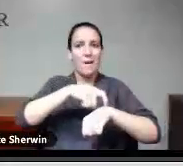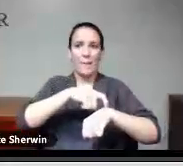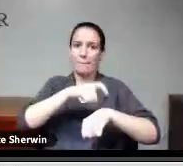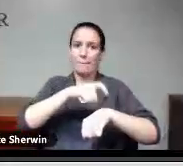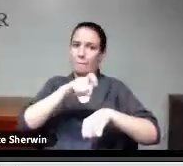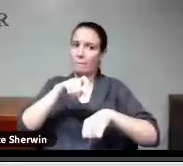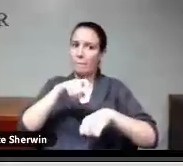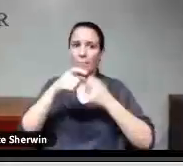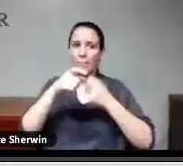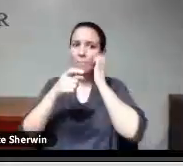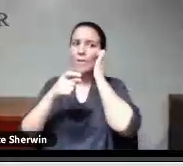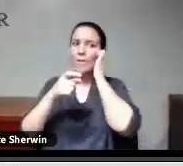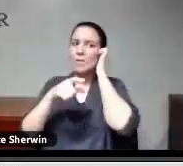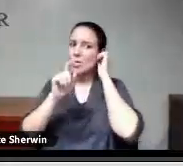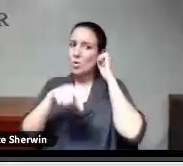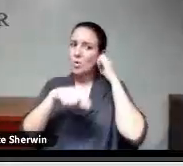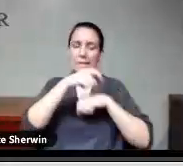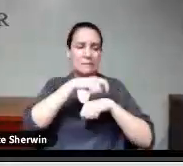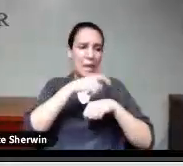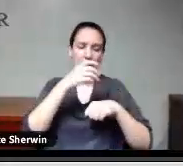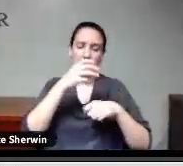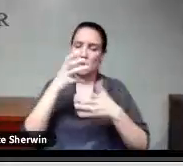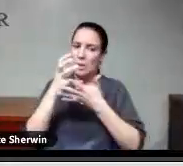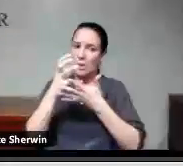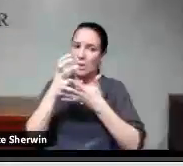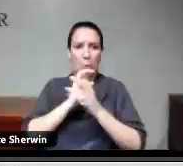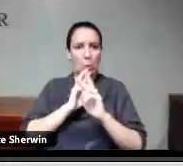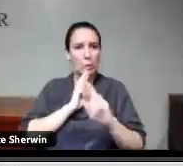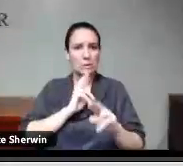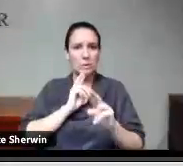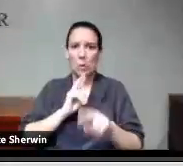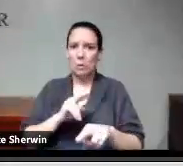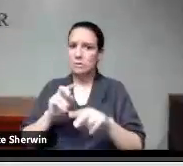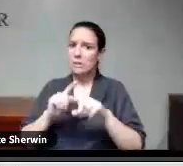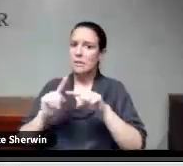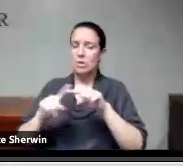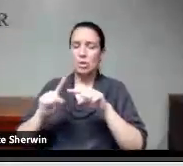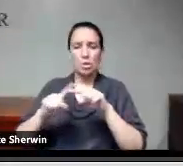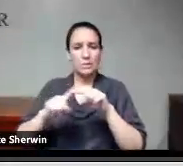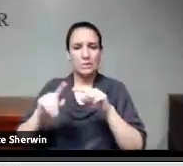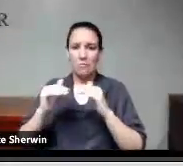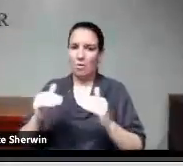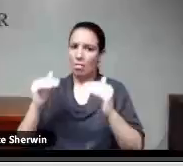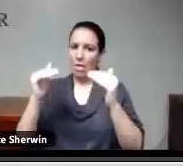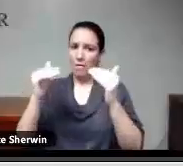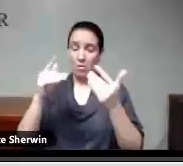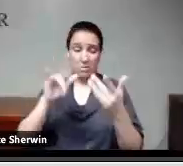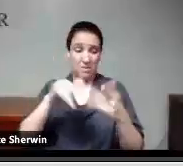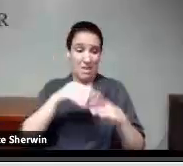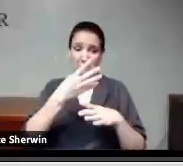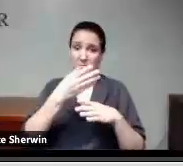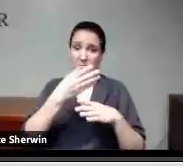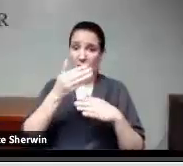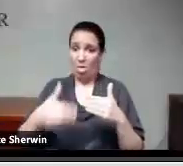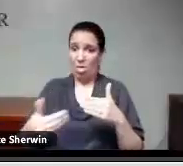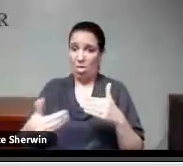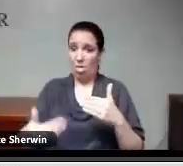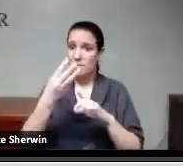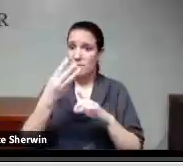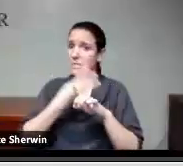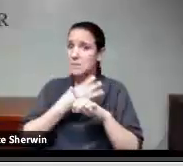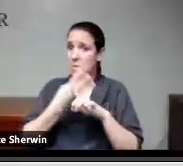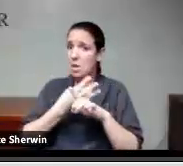group, the example that I just gave, has been going on went on for 6 months, and it took them meeting